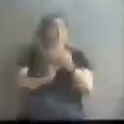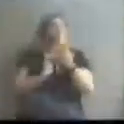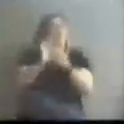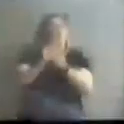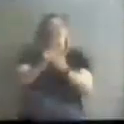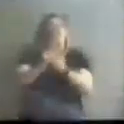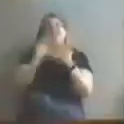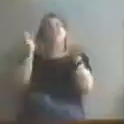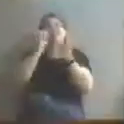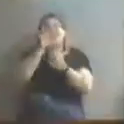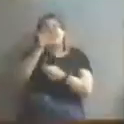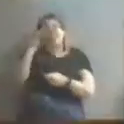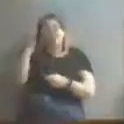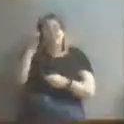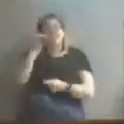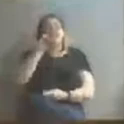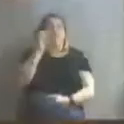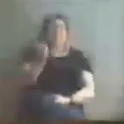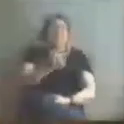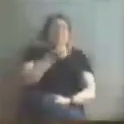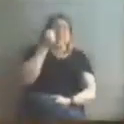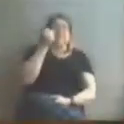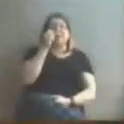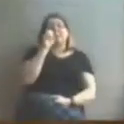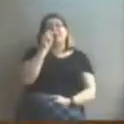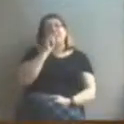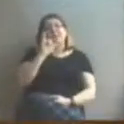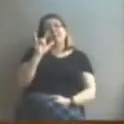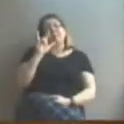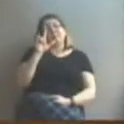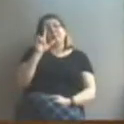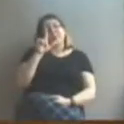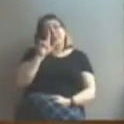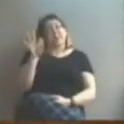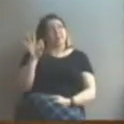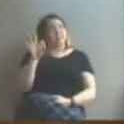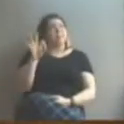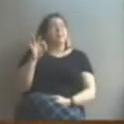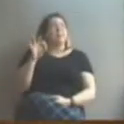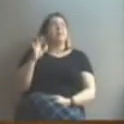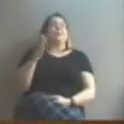anniversary on Saturday, April 29th. The highlights of my Derby week were